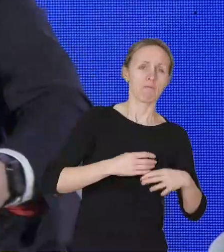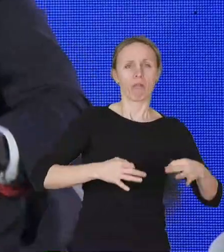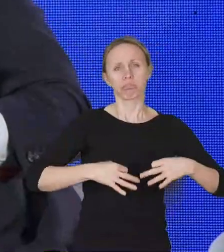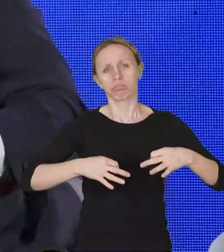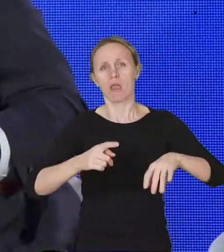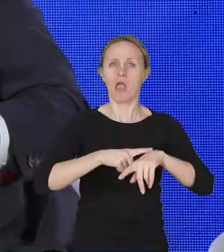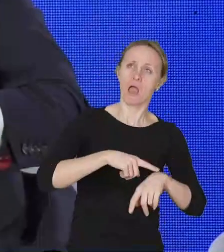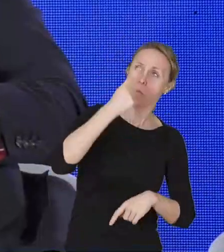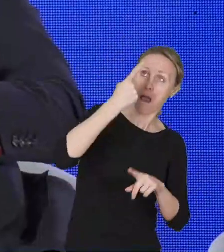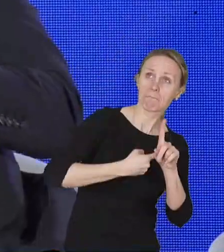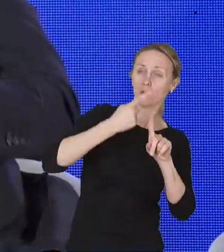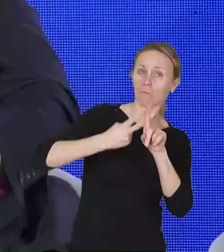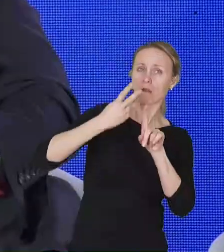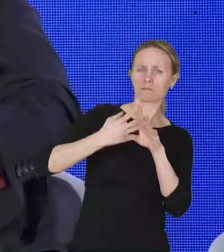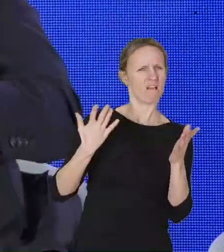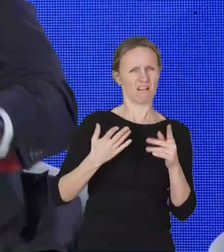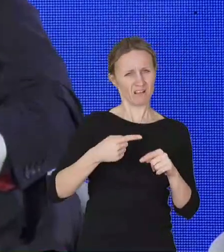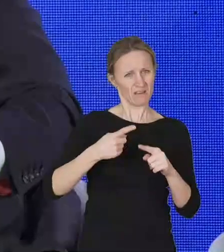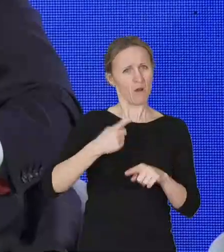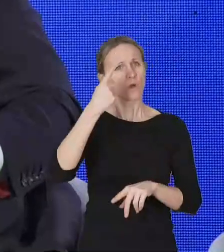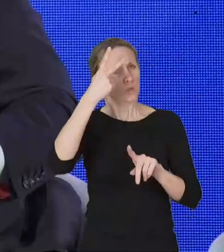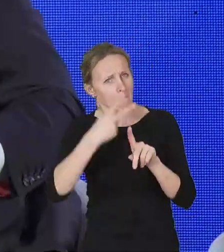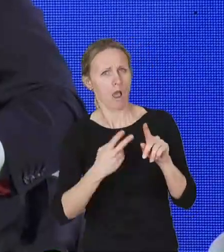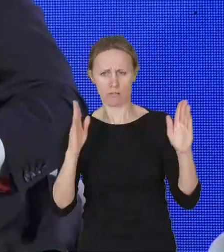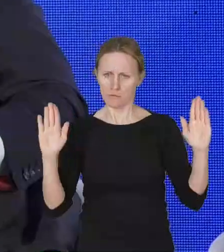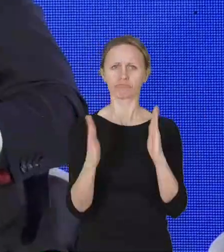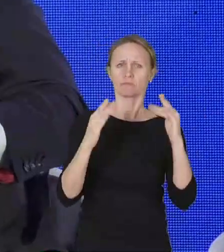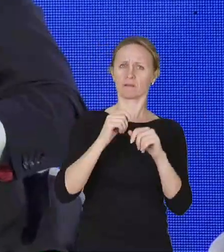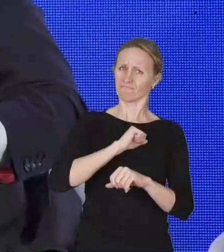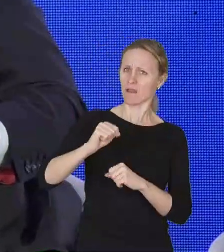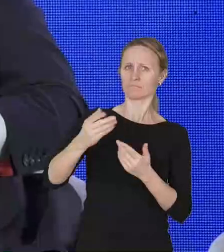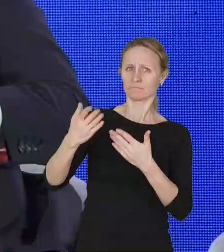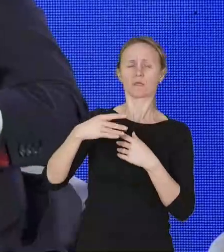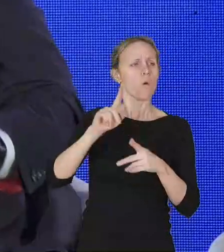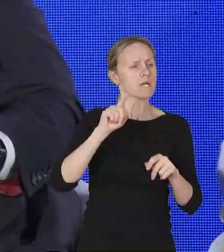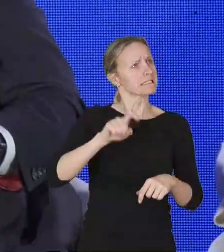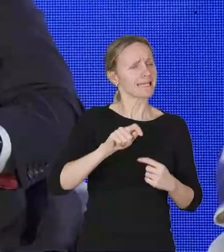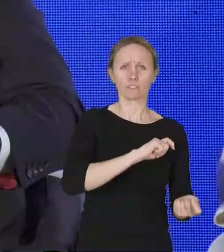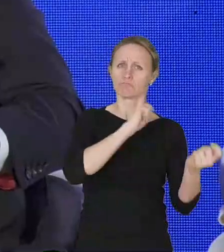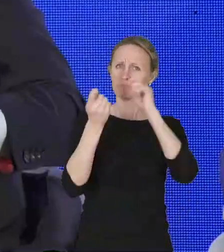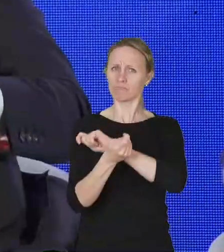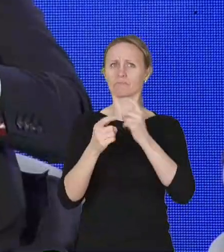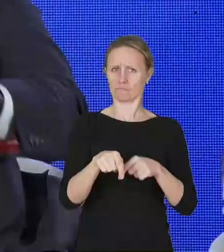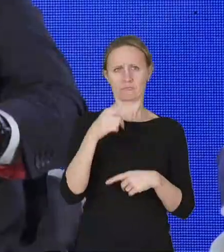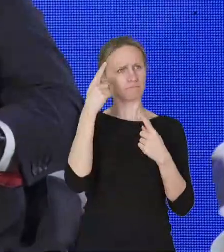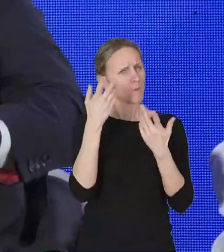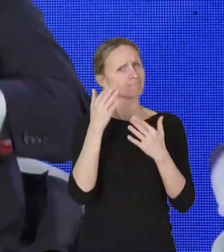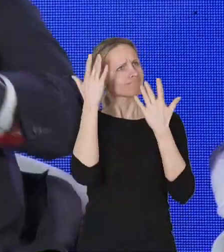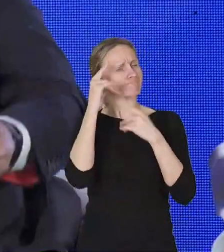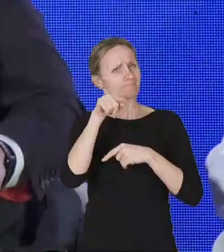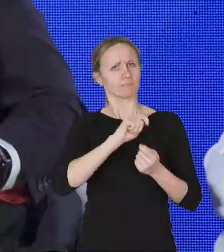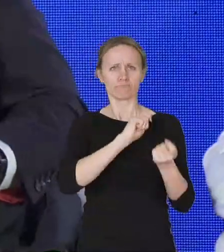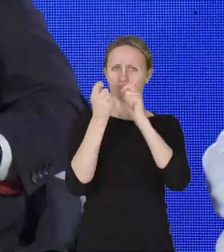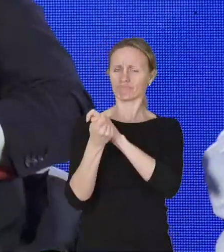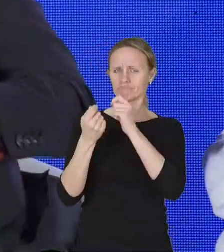ways how to run the processes. But it's also the universities. If they are not able to reach out to stakeholders,